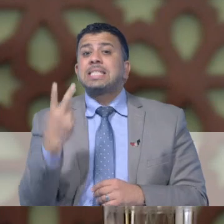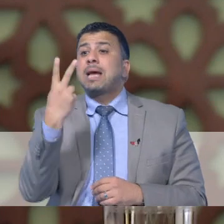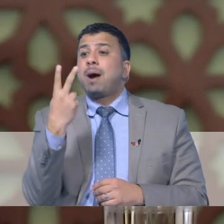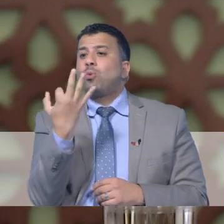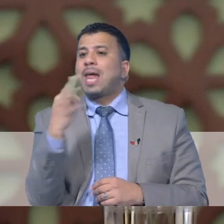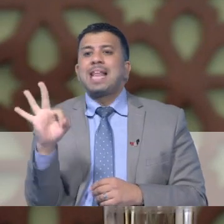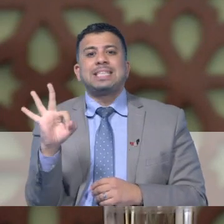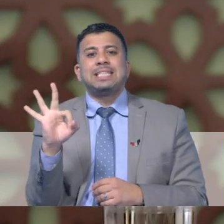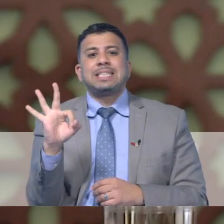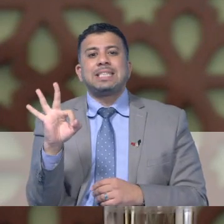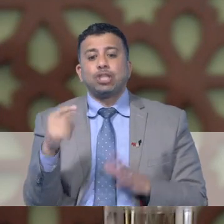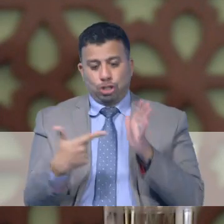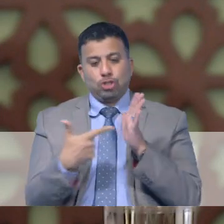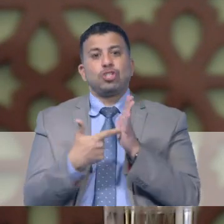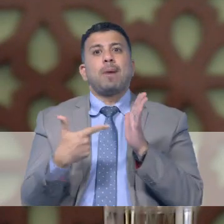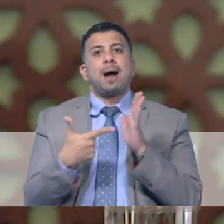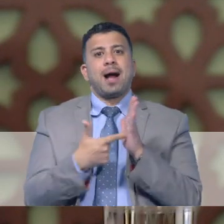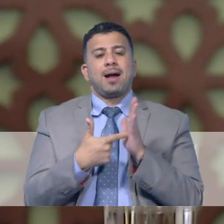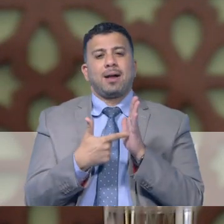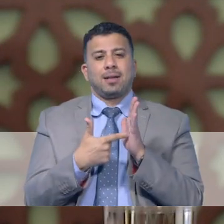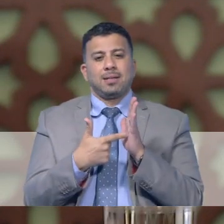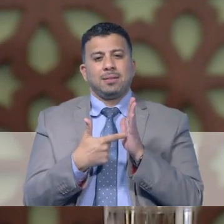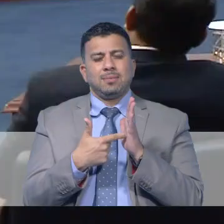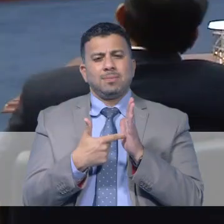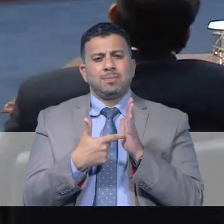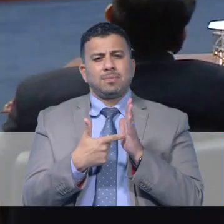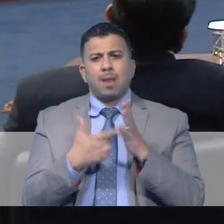it was among 37 of university.